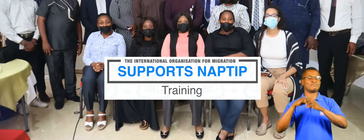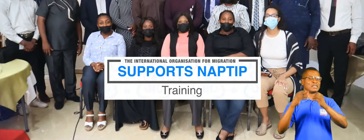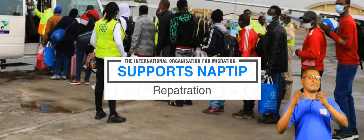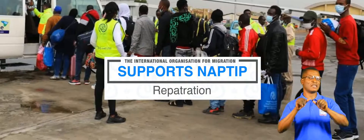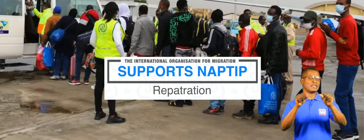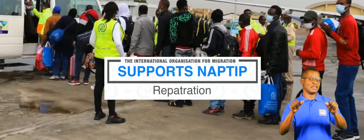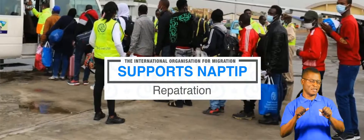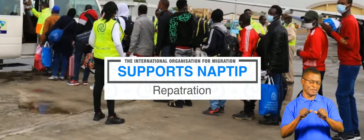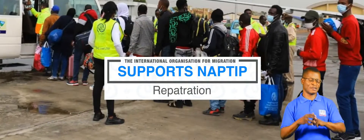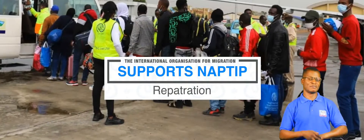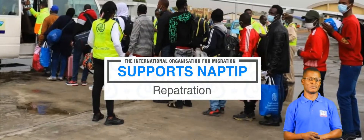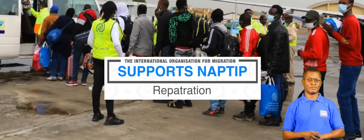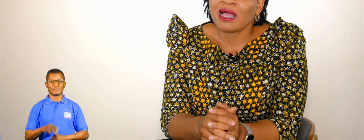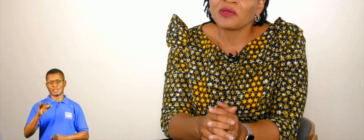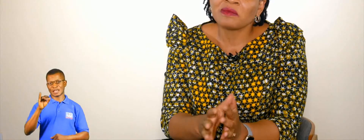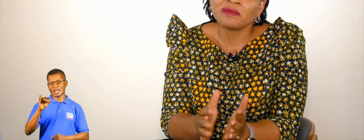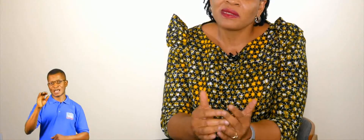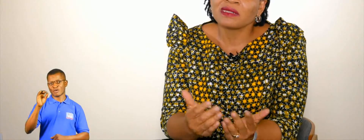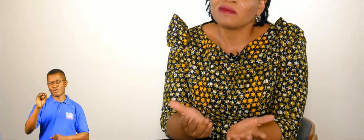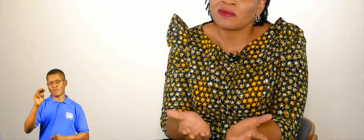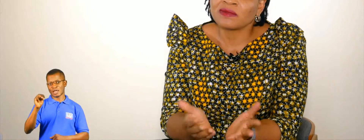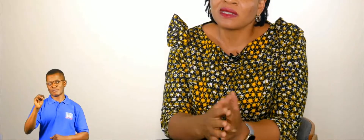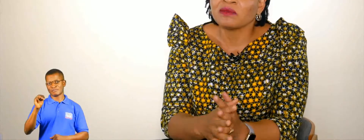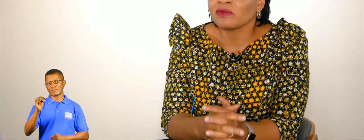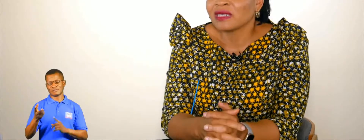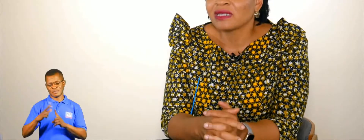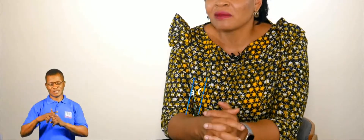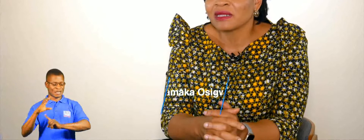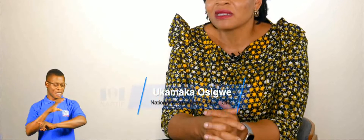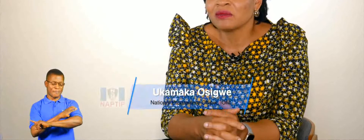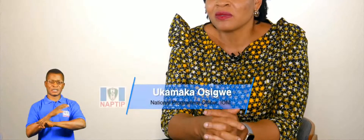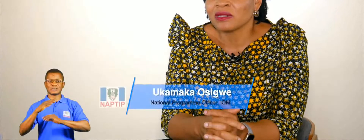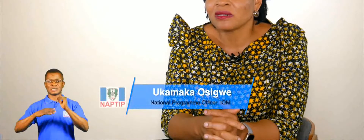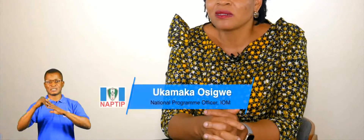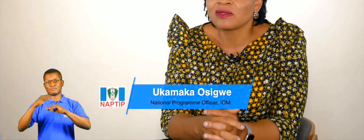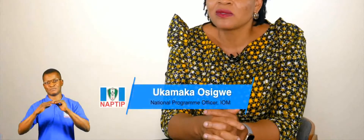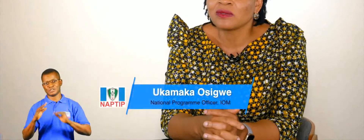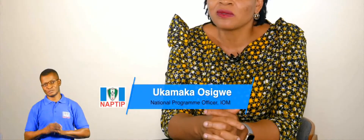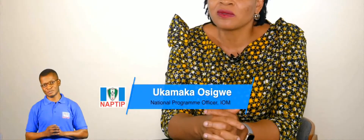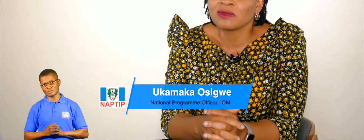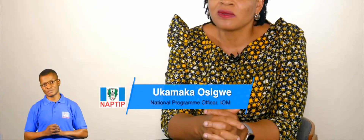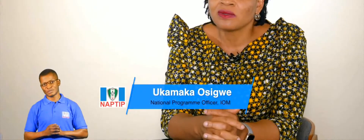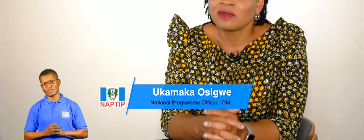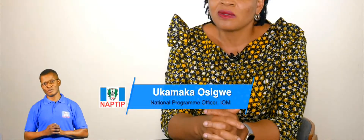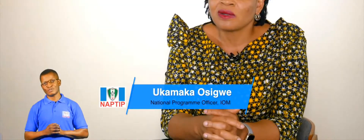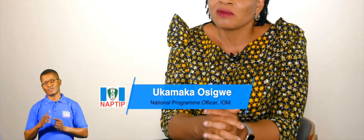in diverse areas. IOM is involved in providing capacity building to